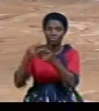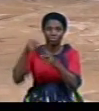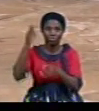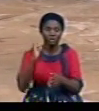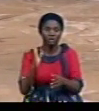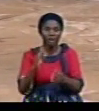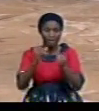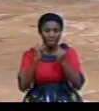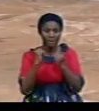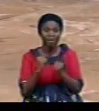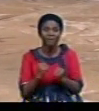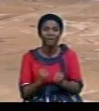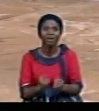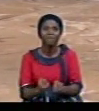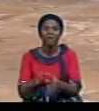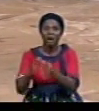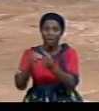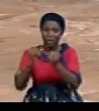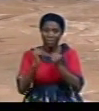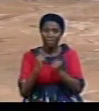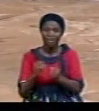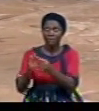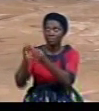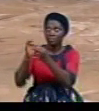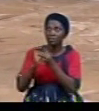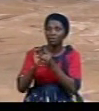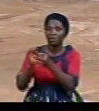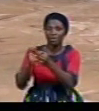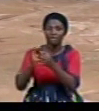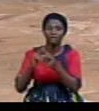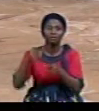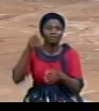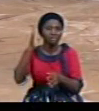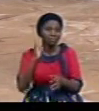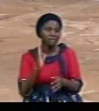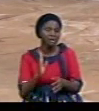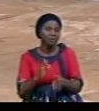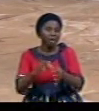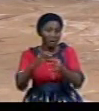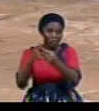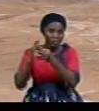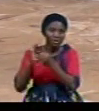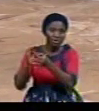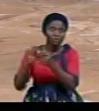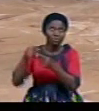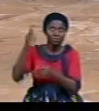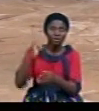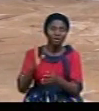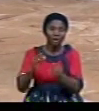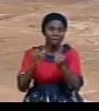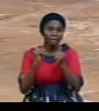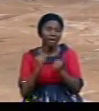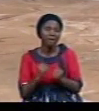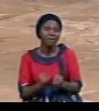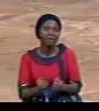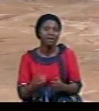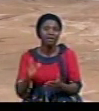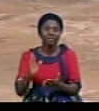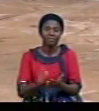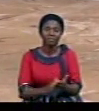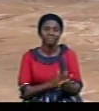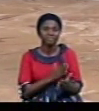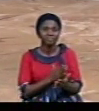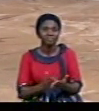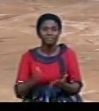belongs to God by power belongs to God power power belongs to God power